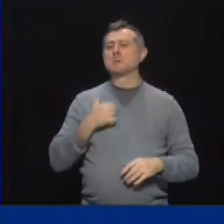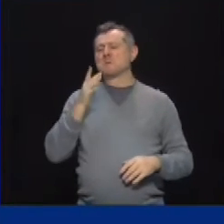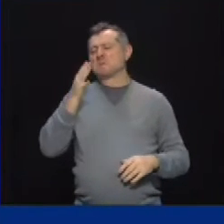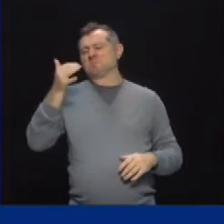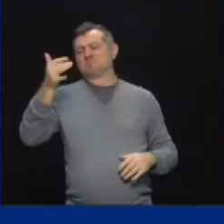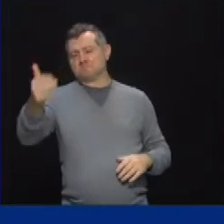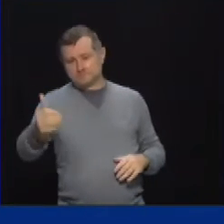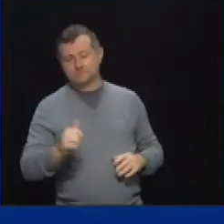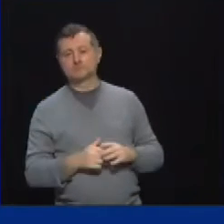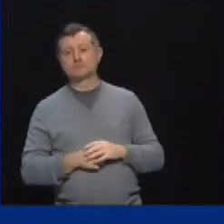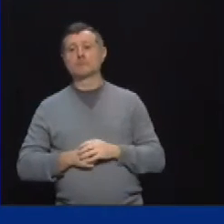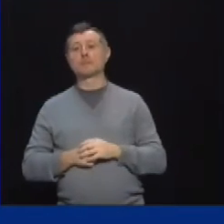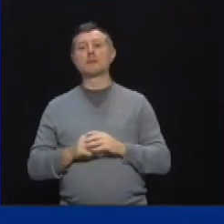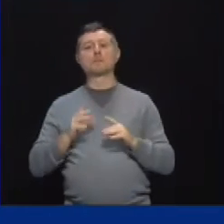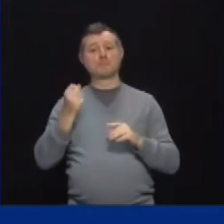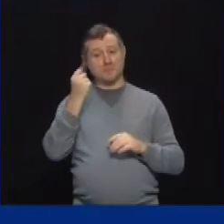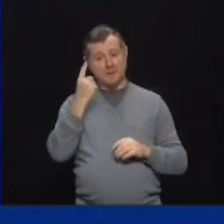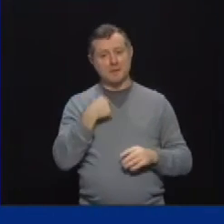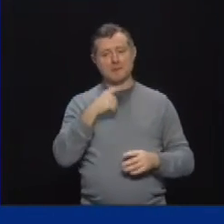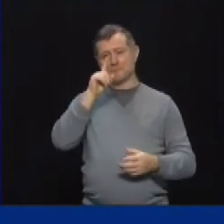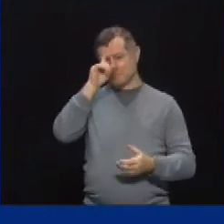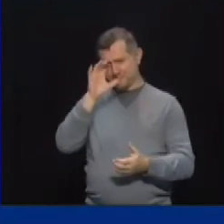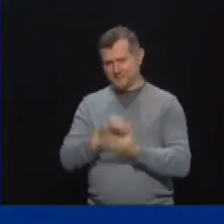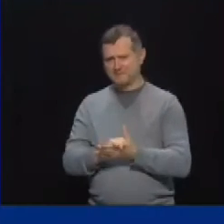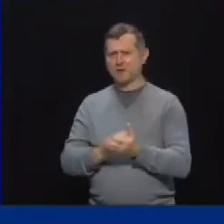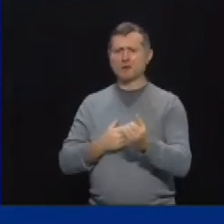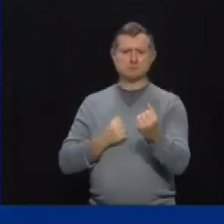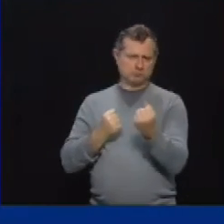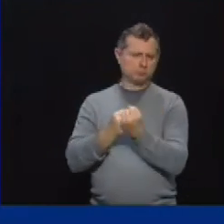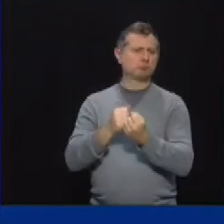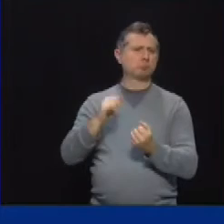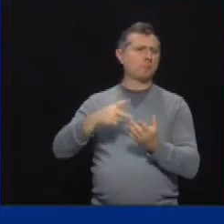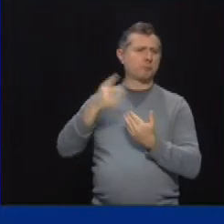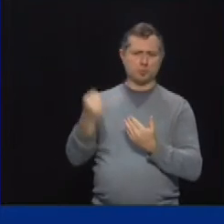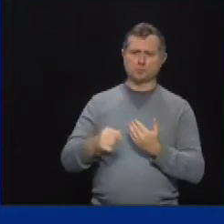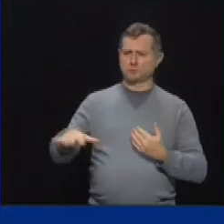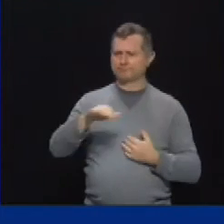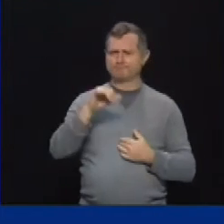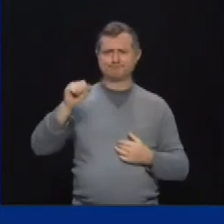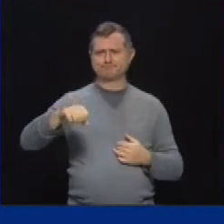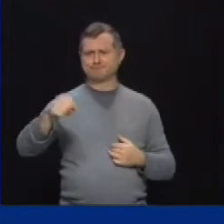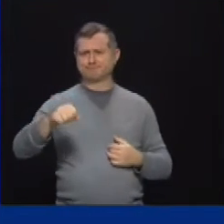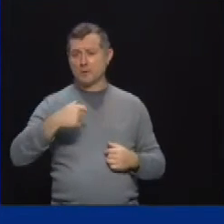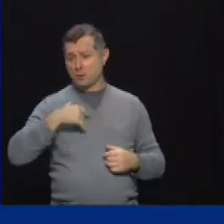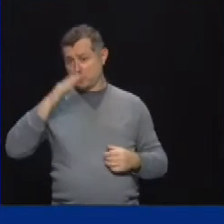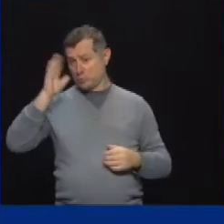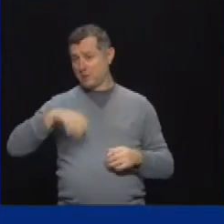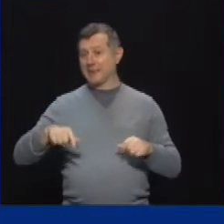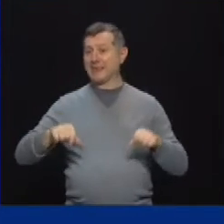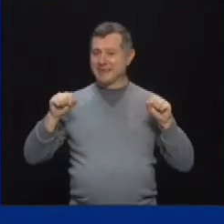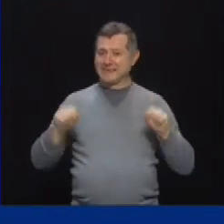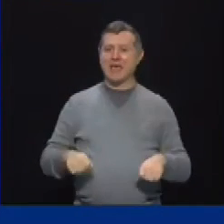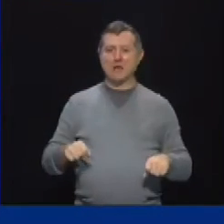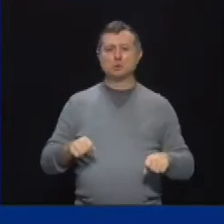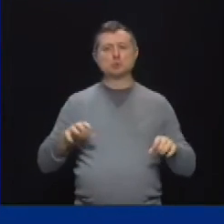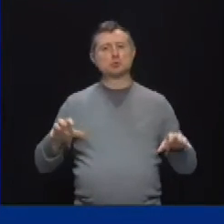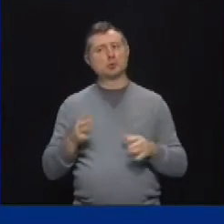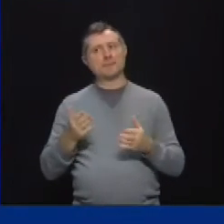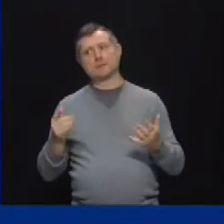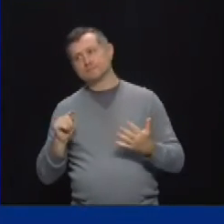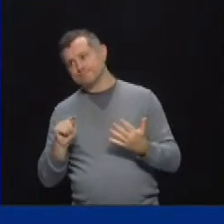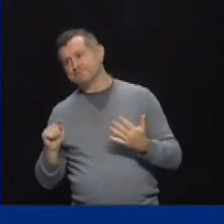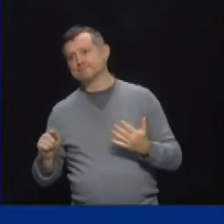on. But I believe in big projects. I also know that there's a way we can get it done where we can